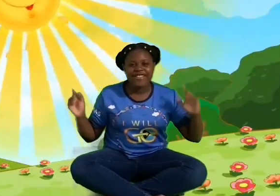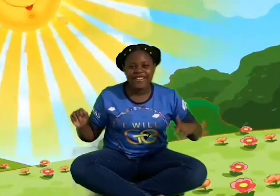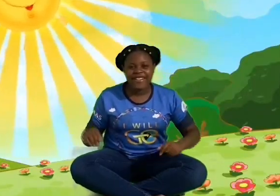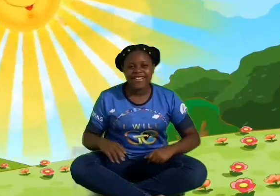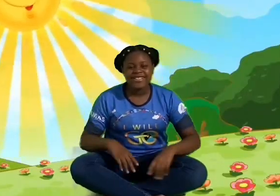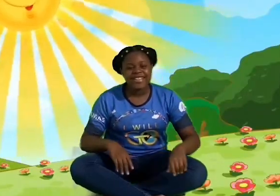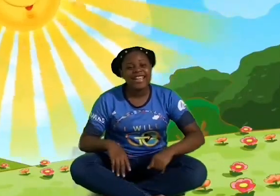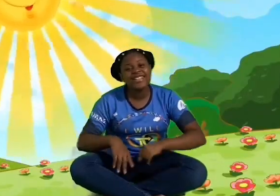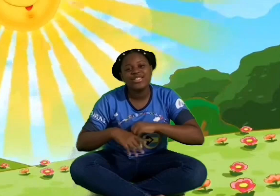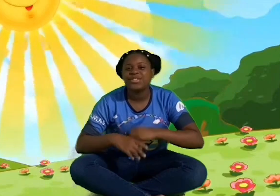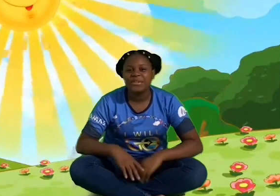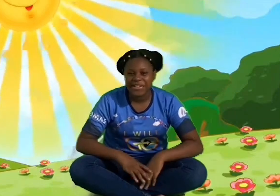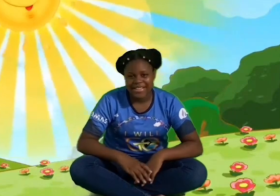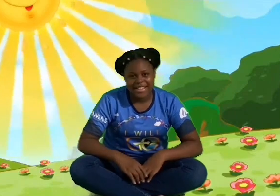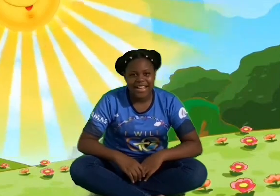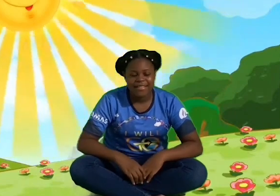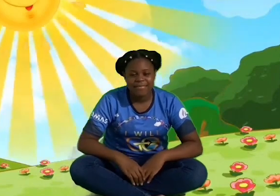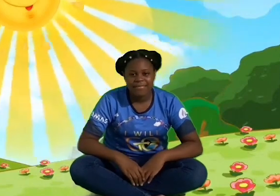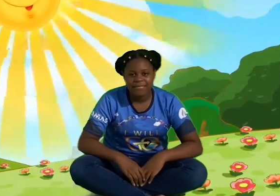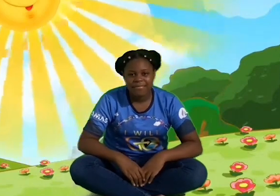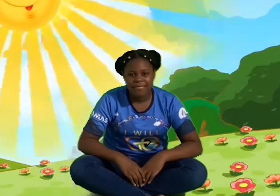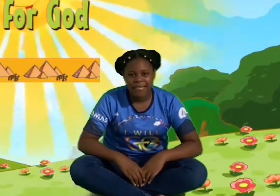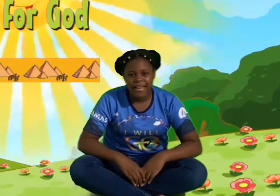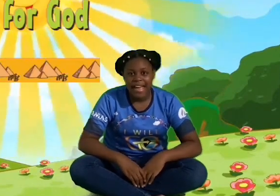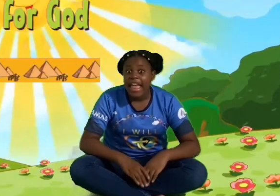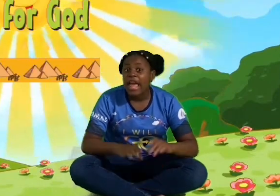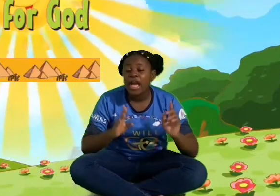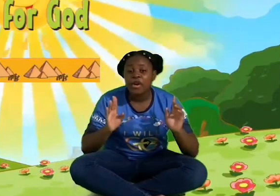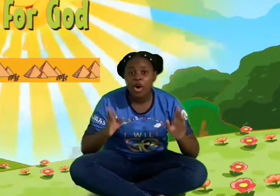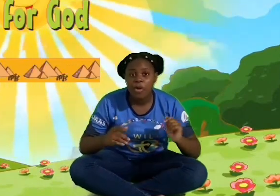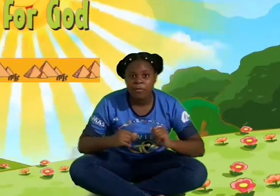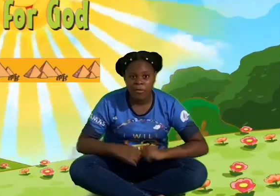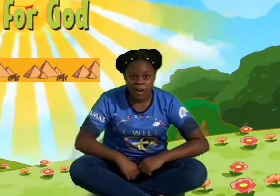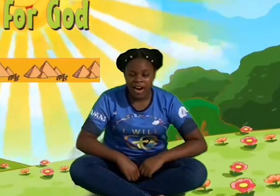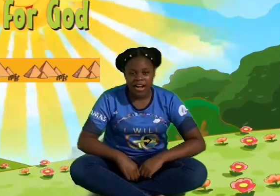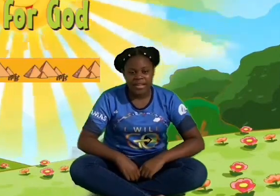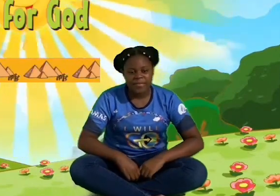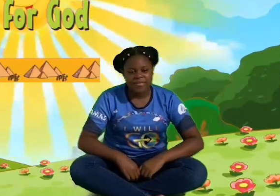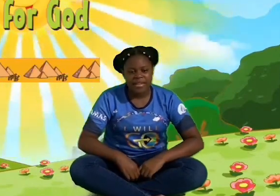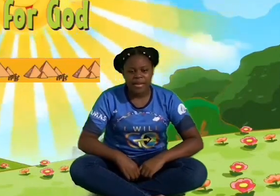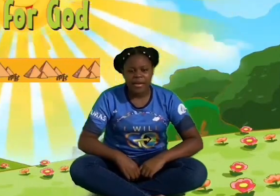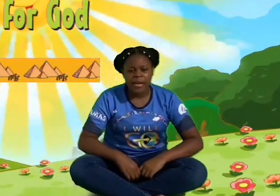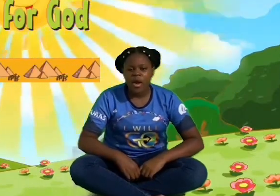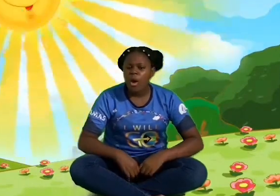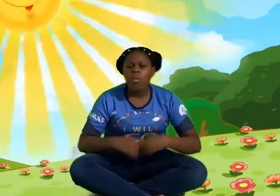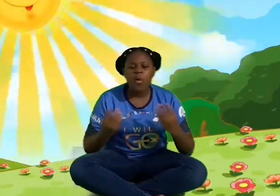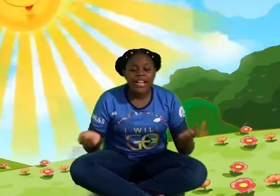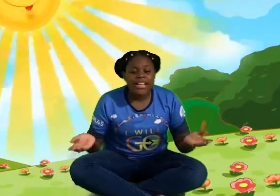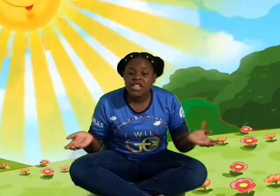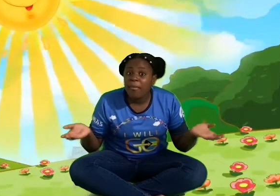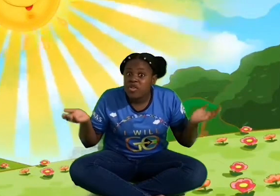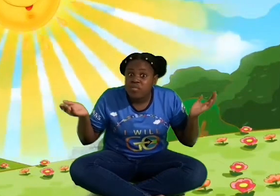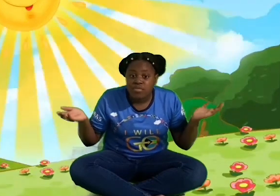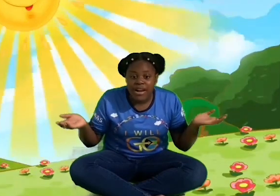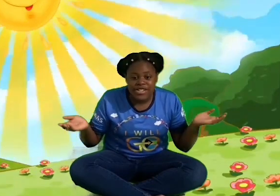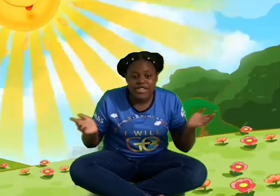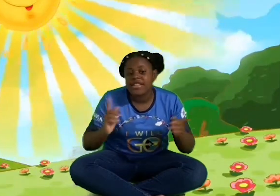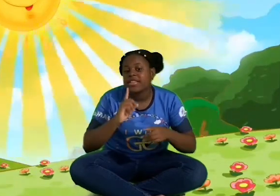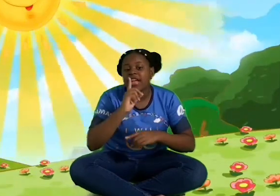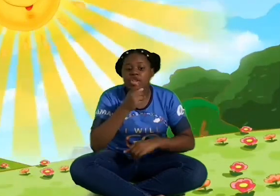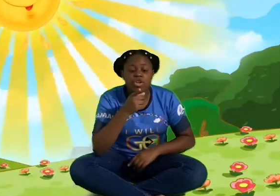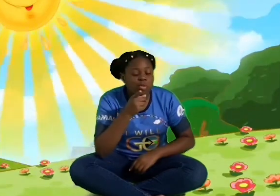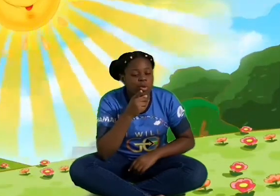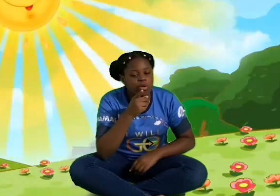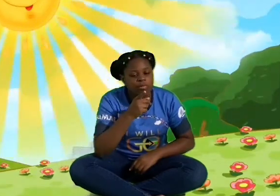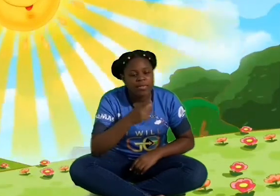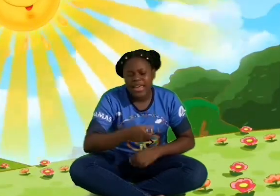Boys and girls, it's story time. A home for God. What is the most precious thing